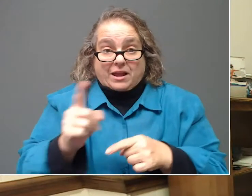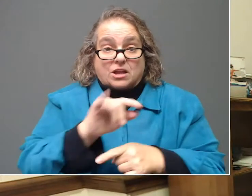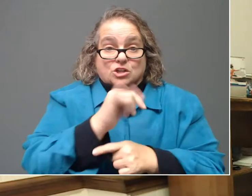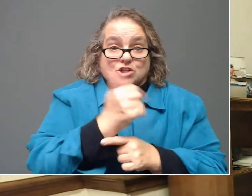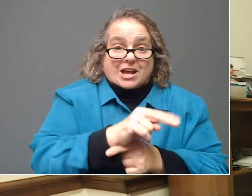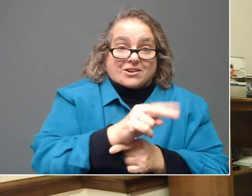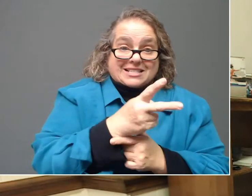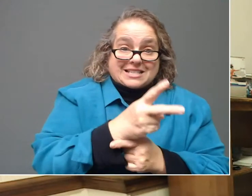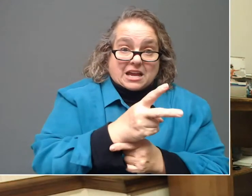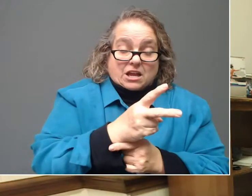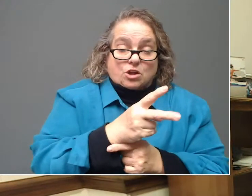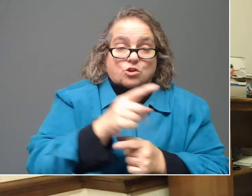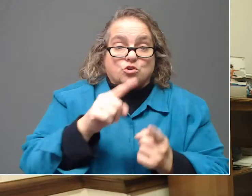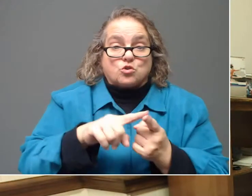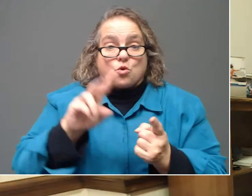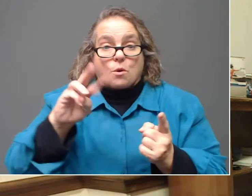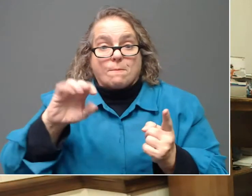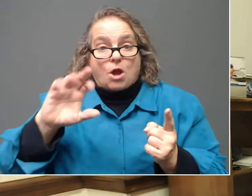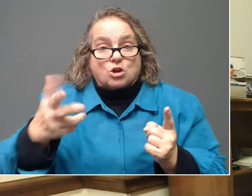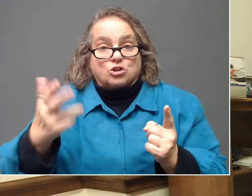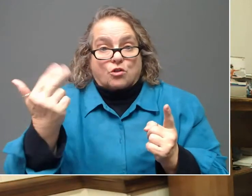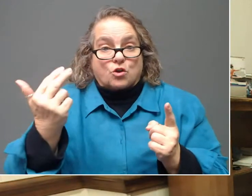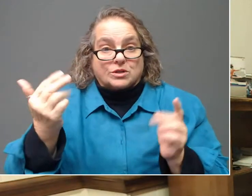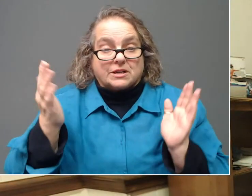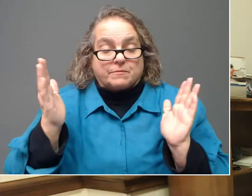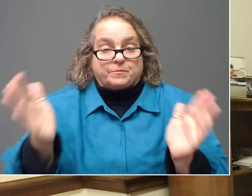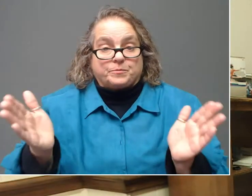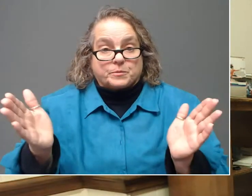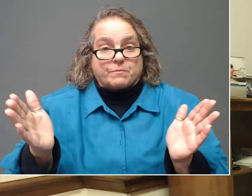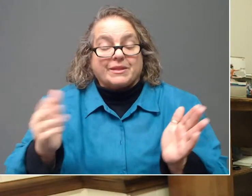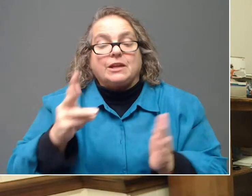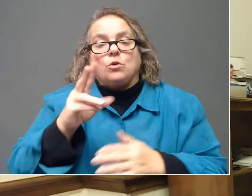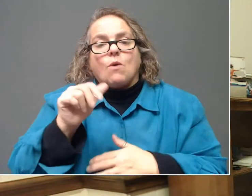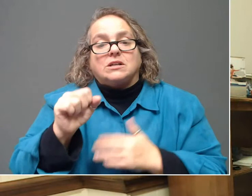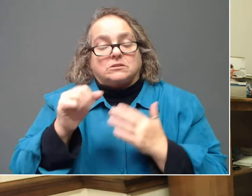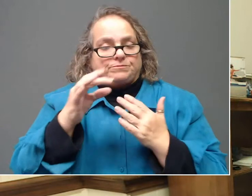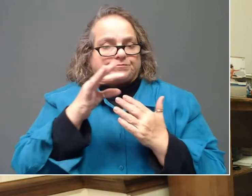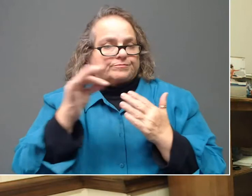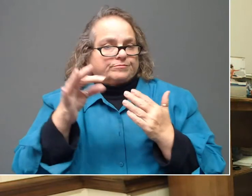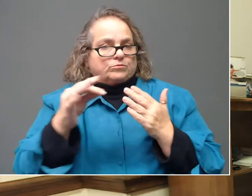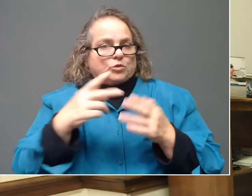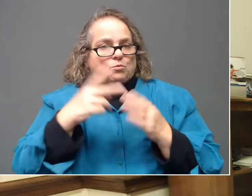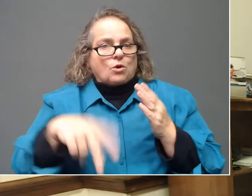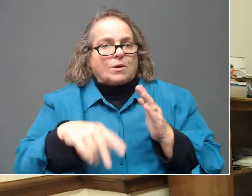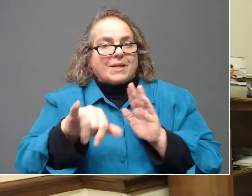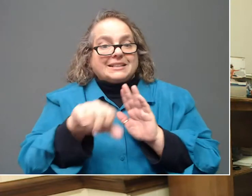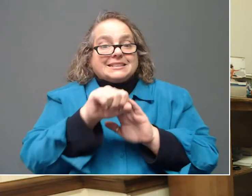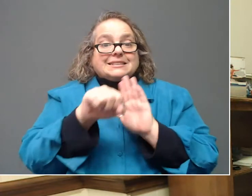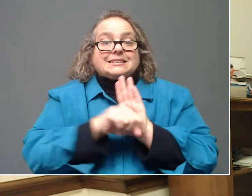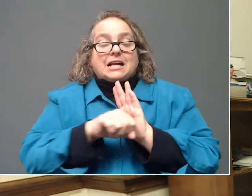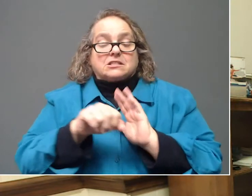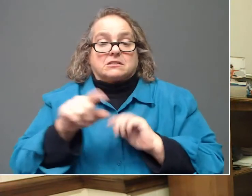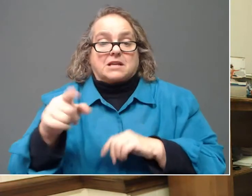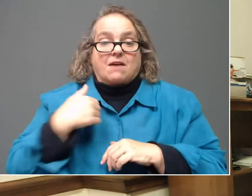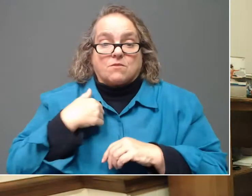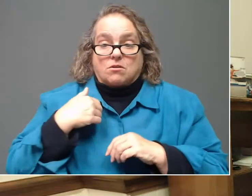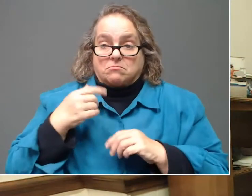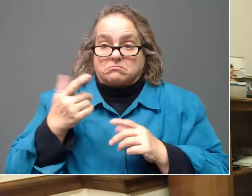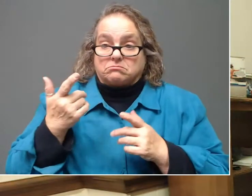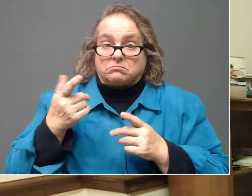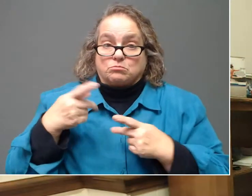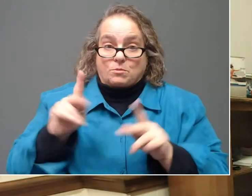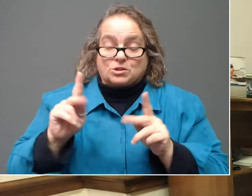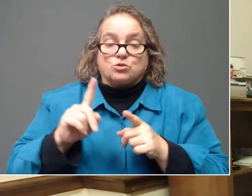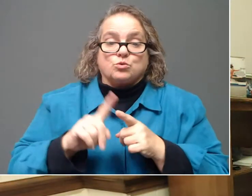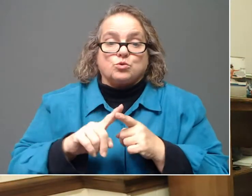ending March 13th. This was an optional program that states were allowed to opt into, and even though it's probably not